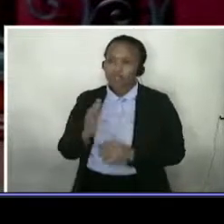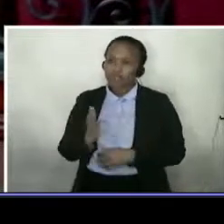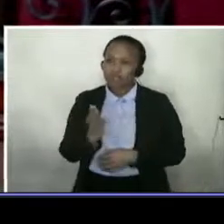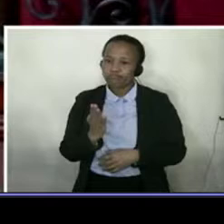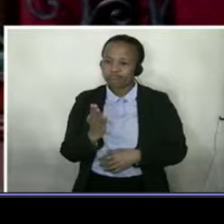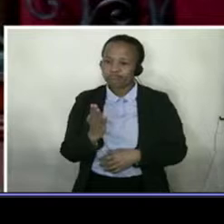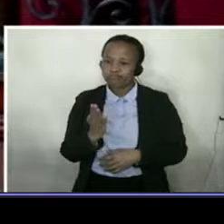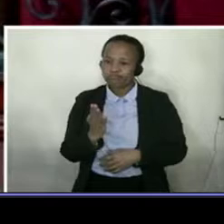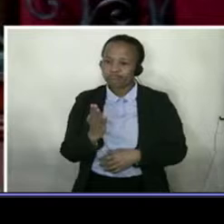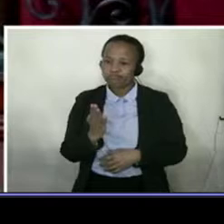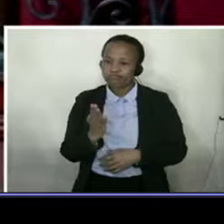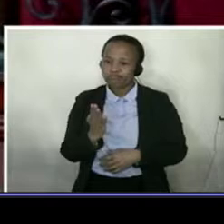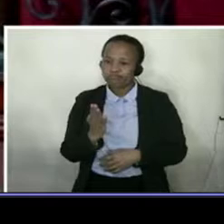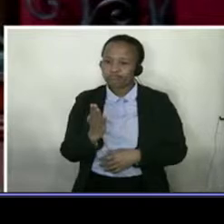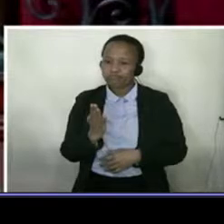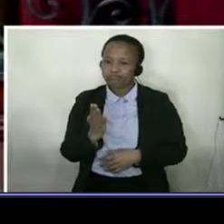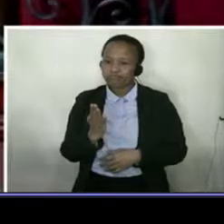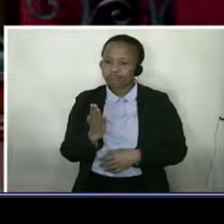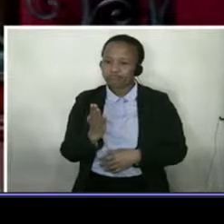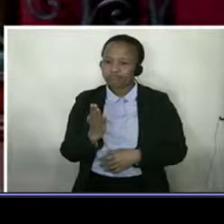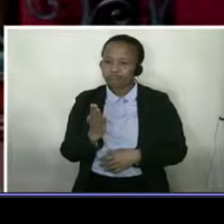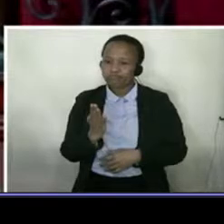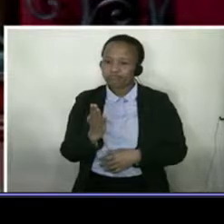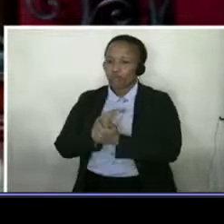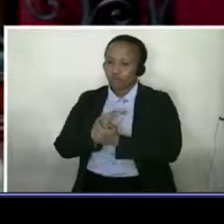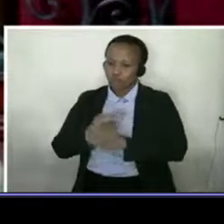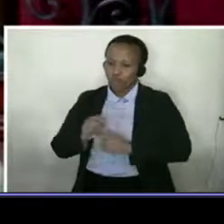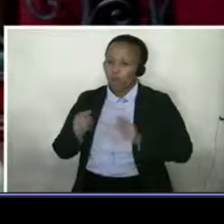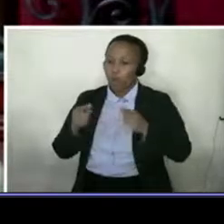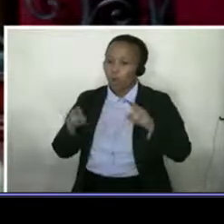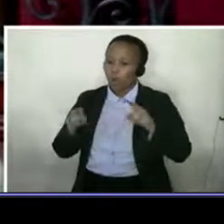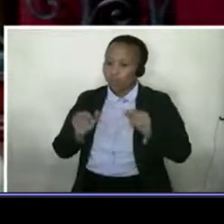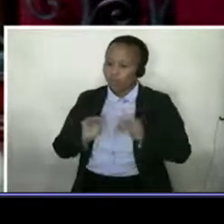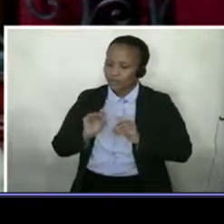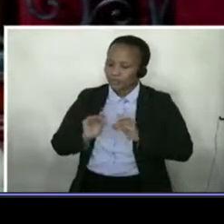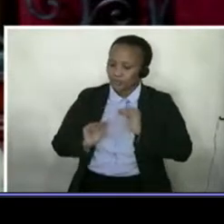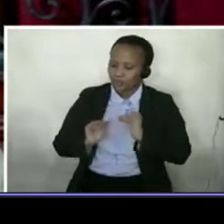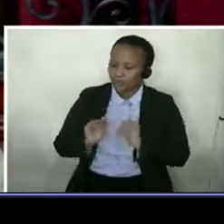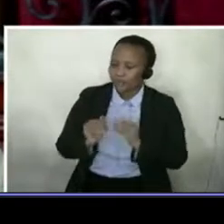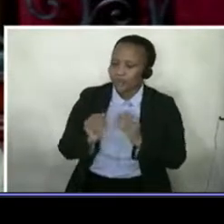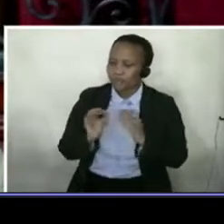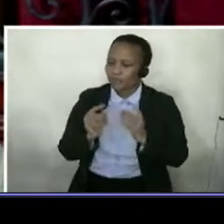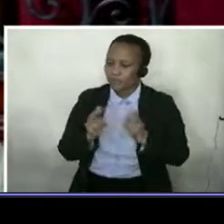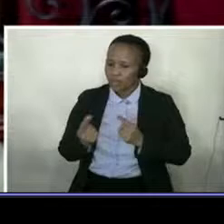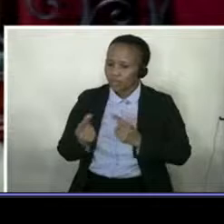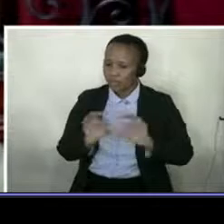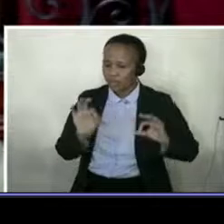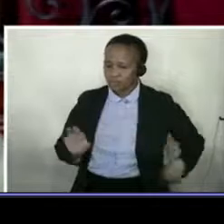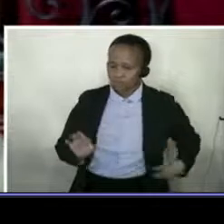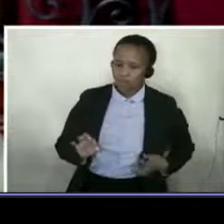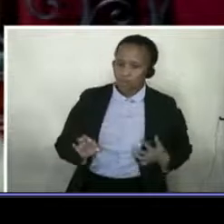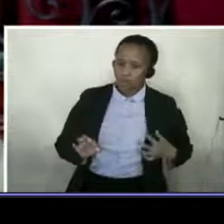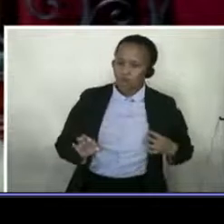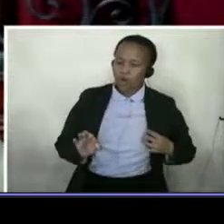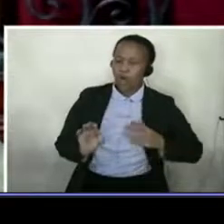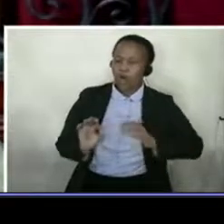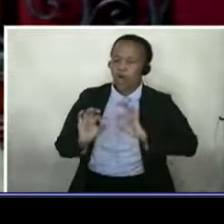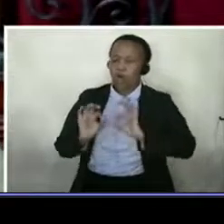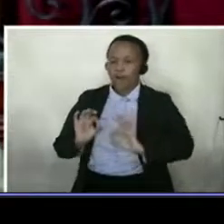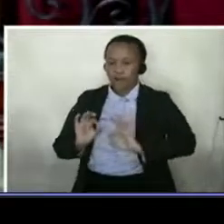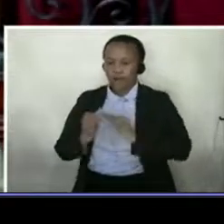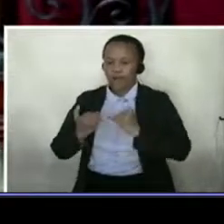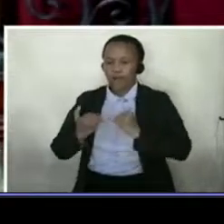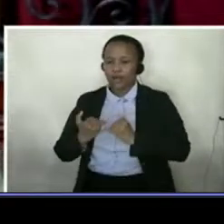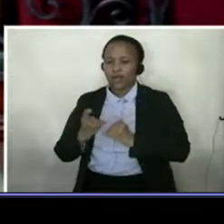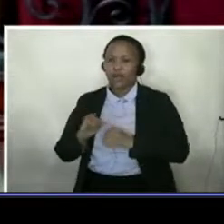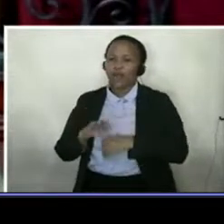to ensure that audit reports and steps are taken as corrective measures and that Scopa items